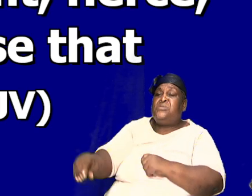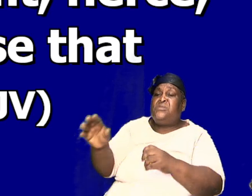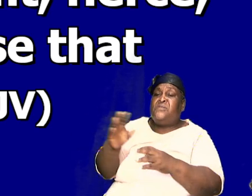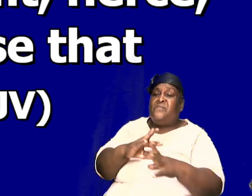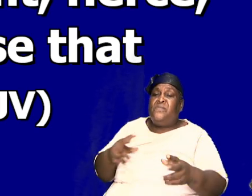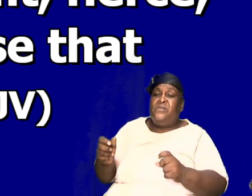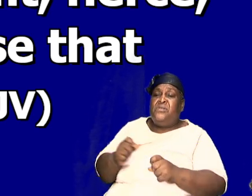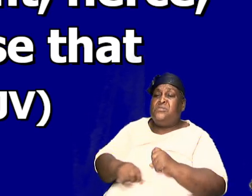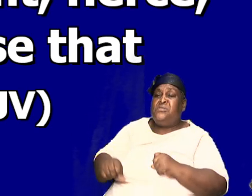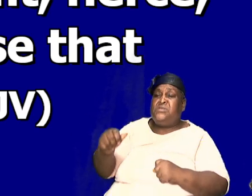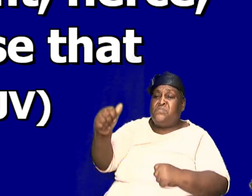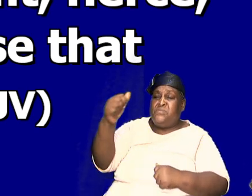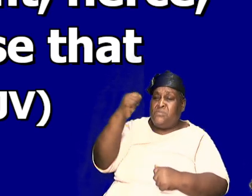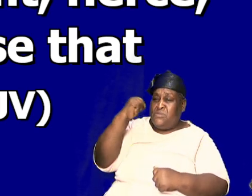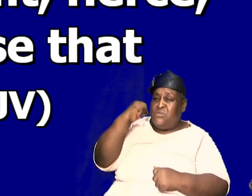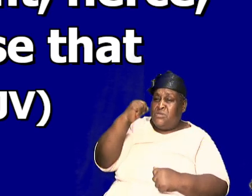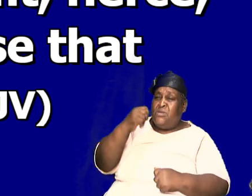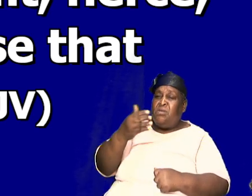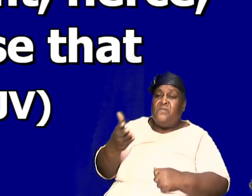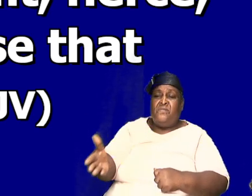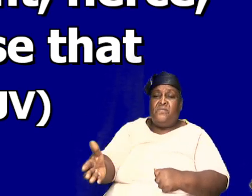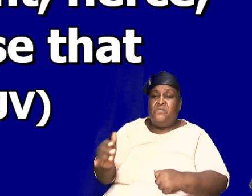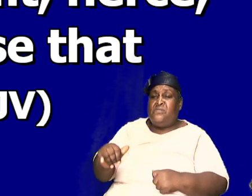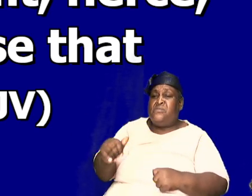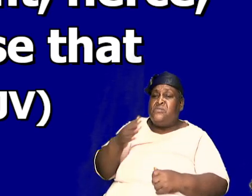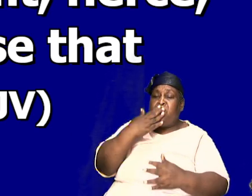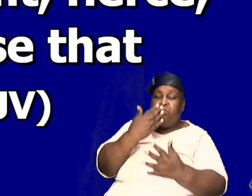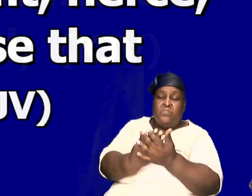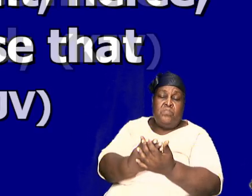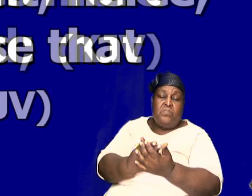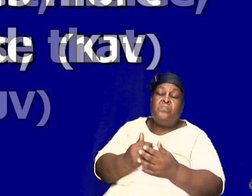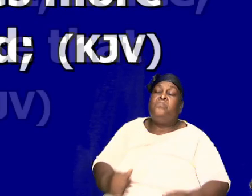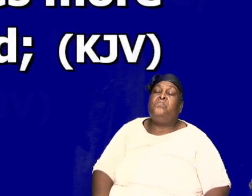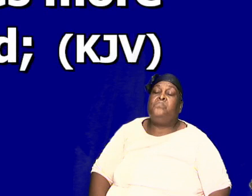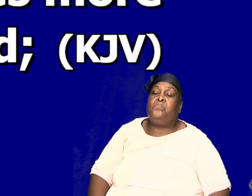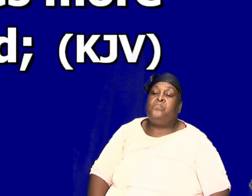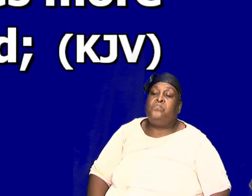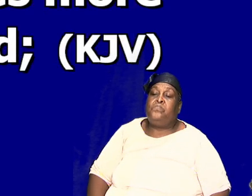fear, despisers of those that are good.